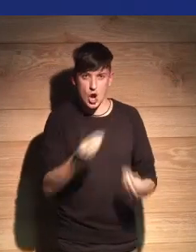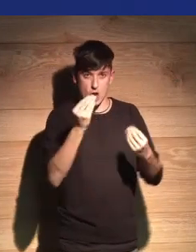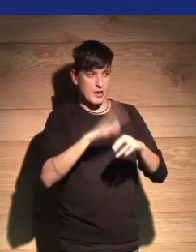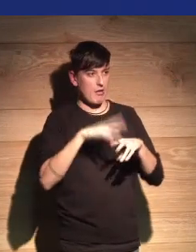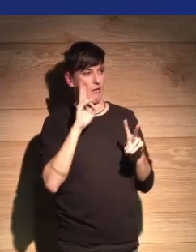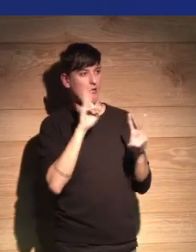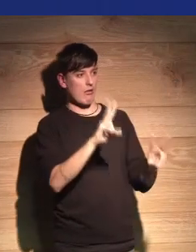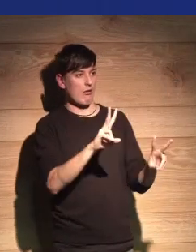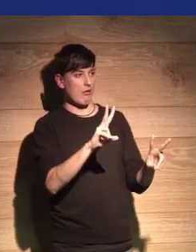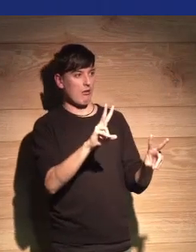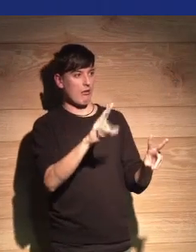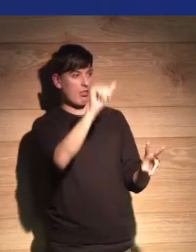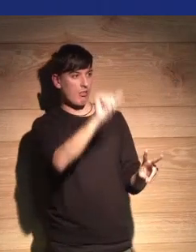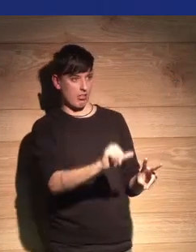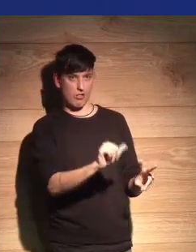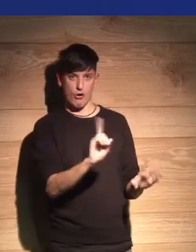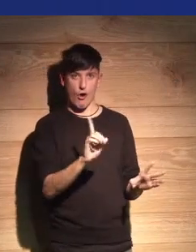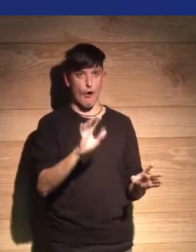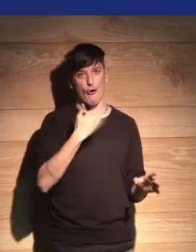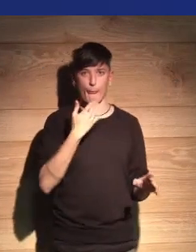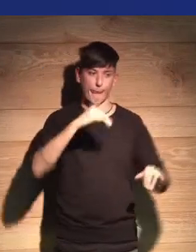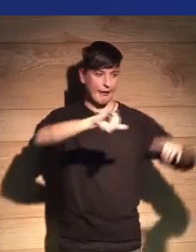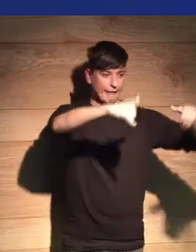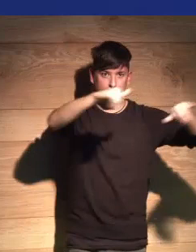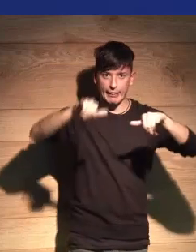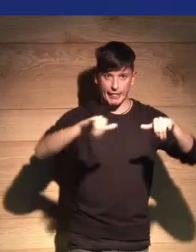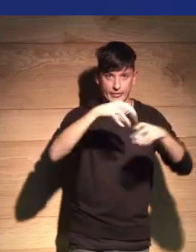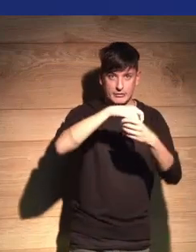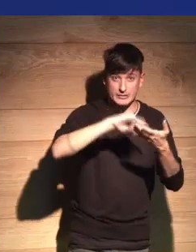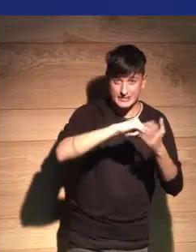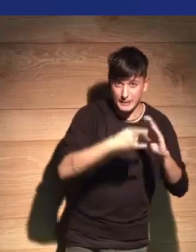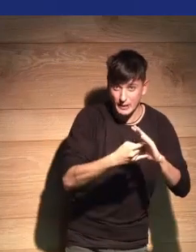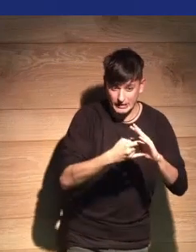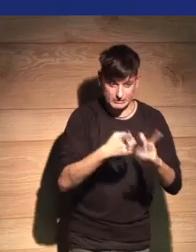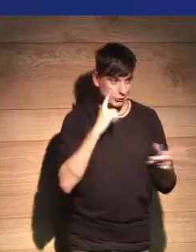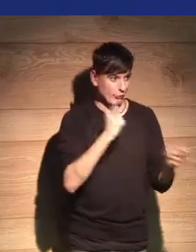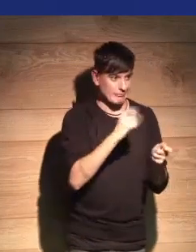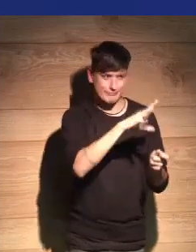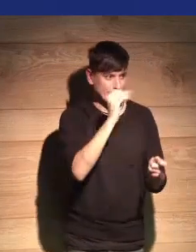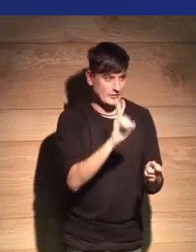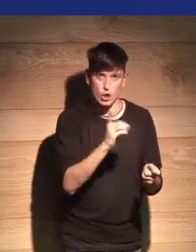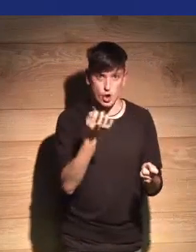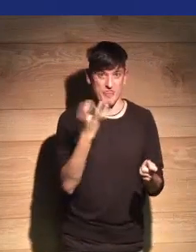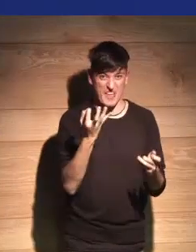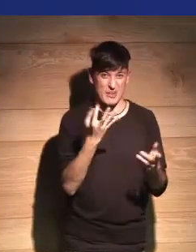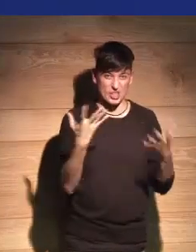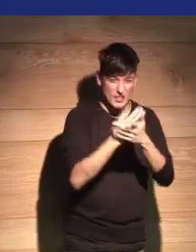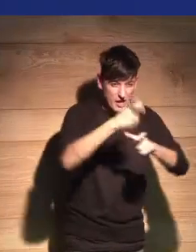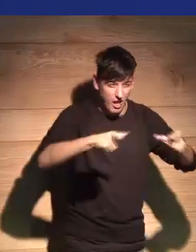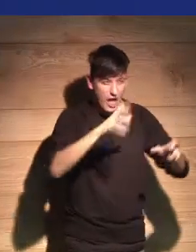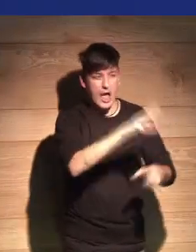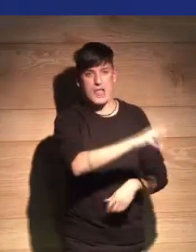what's behind those algorithms, instead of being mere puppets of a system that they